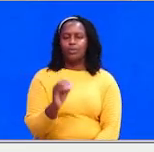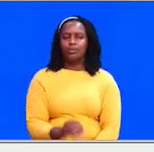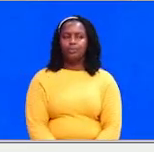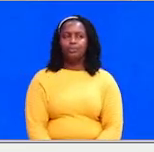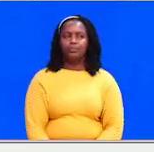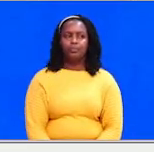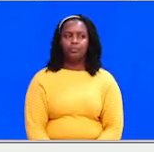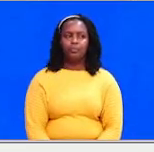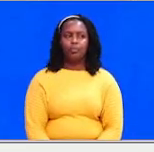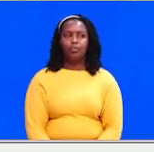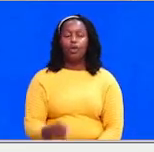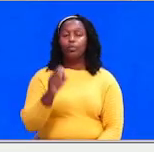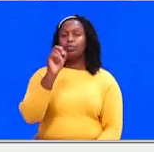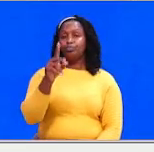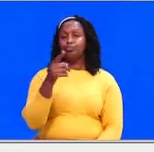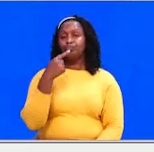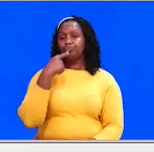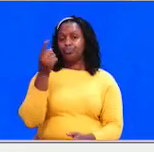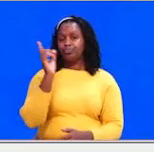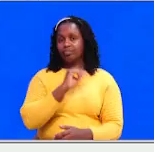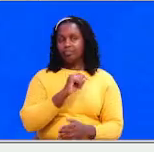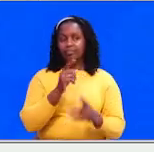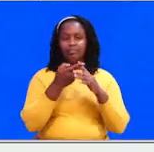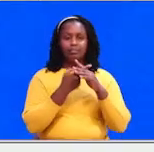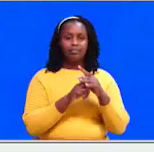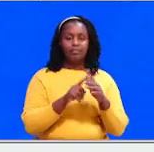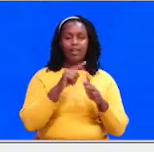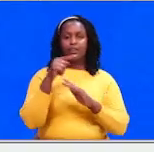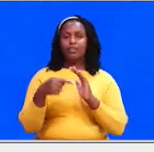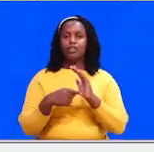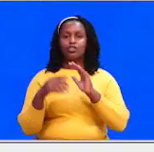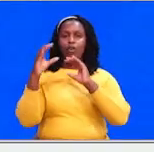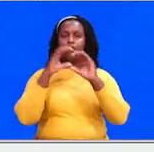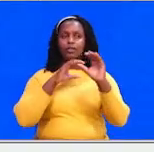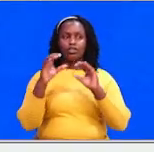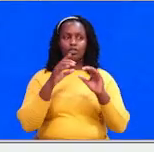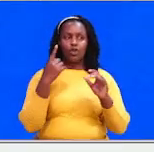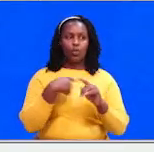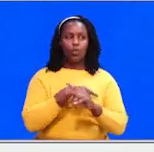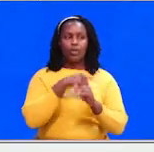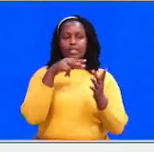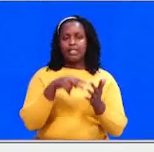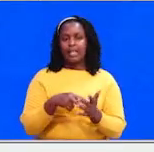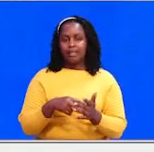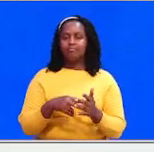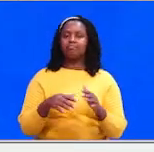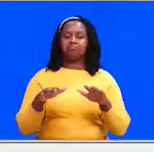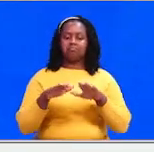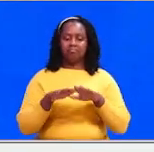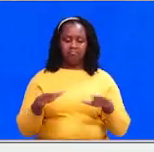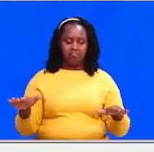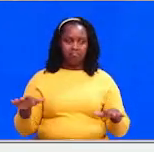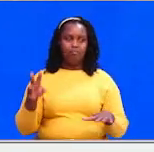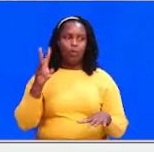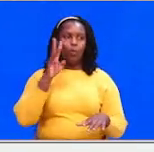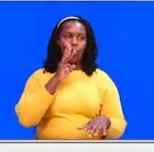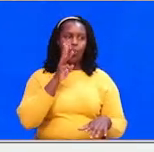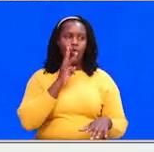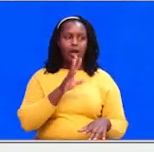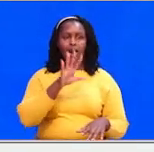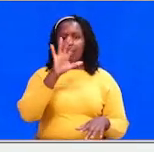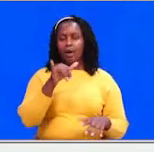right. So Lucy, as we had mentioned in the beginning of this particular conversation, we're standing on a garden right here, which is watered by